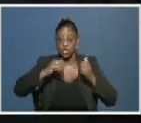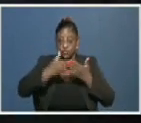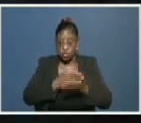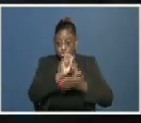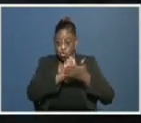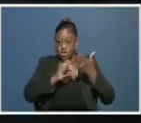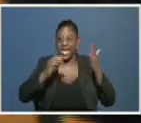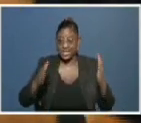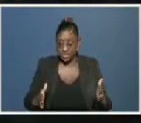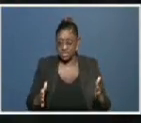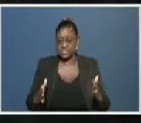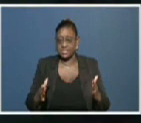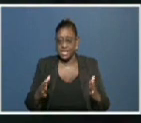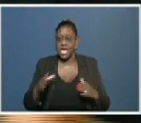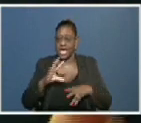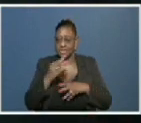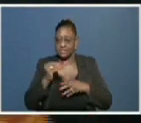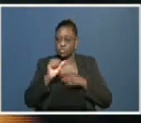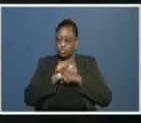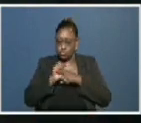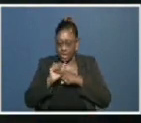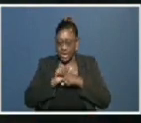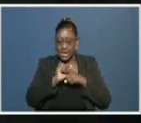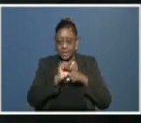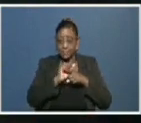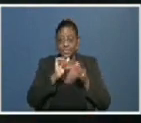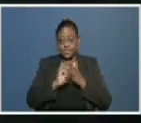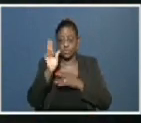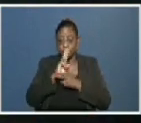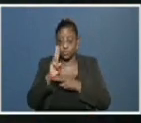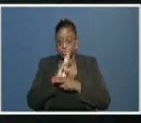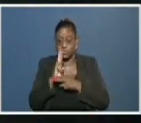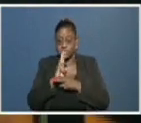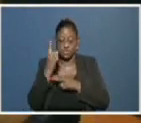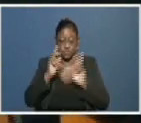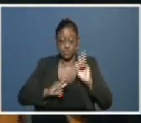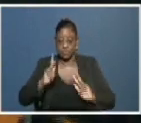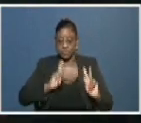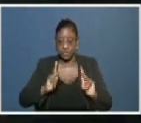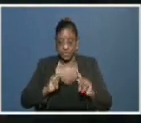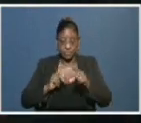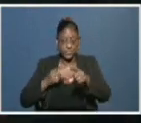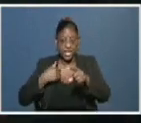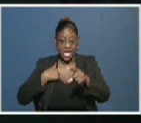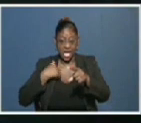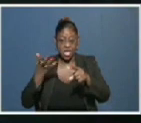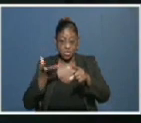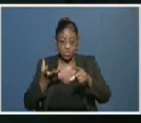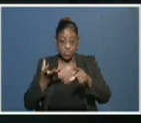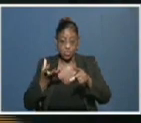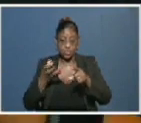directors. That's sort of like the training area that we've used for people. I'm getting ready to work on a play right